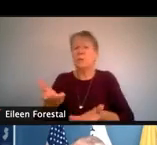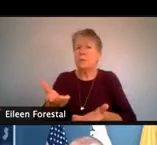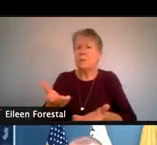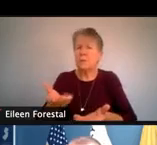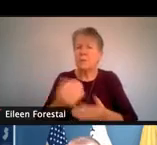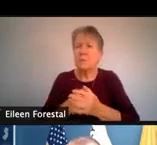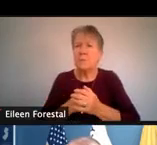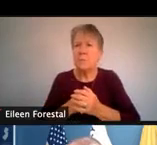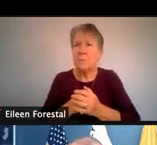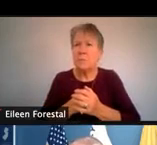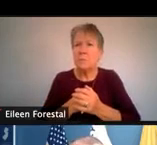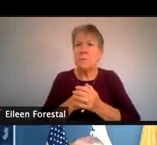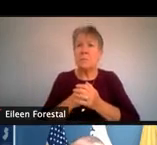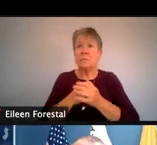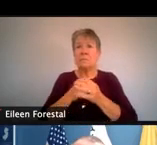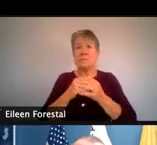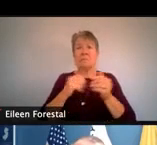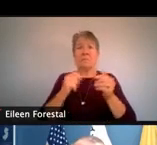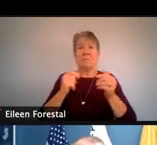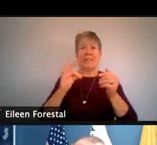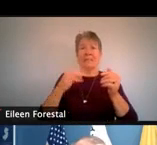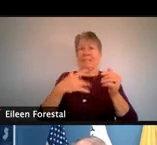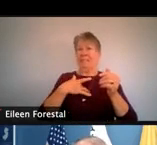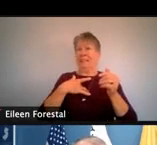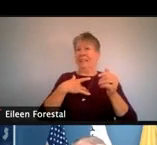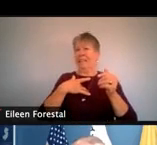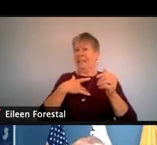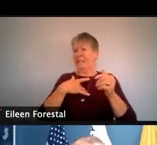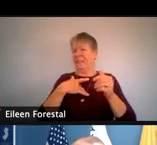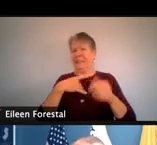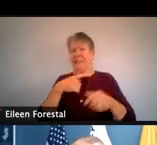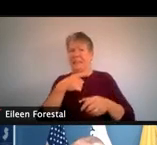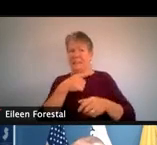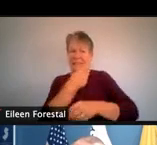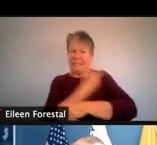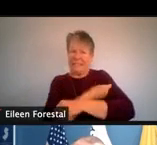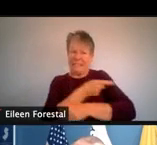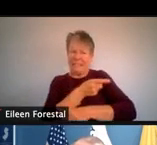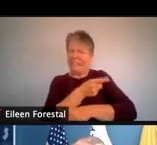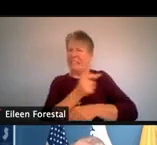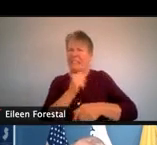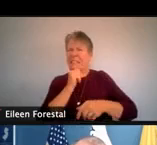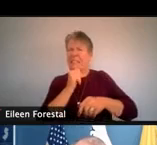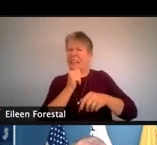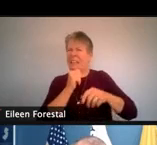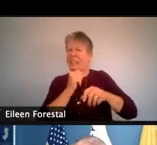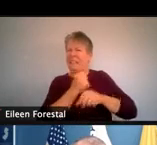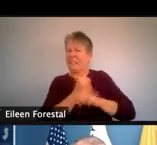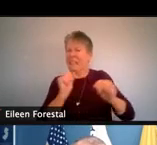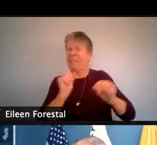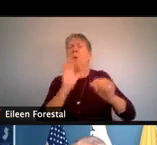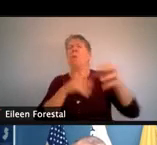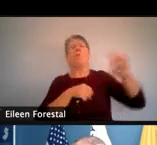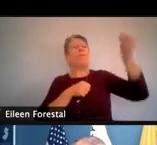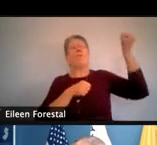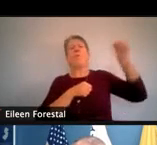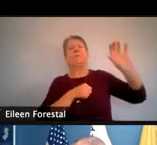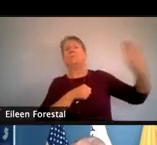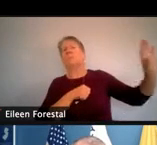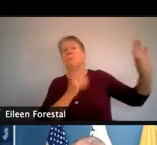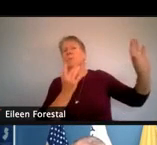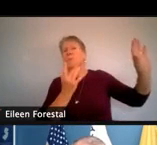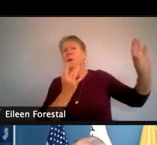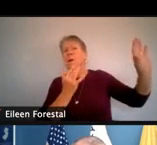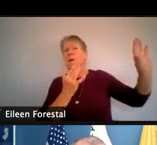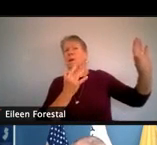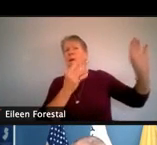we can't say all those things about. But Judy, any comments on some of Daniel's specific questions? Sure. First